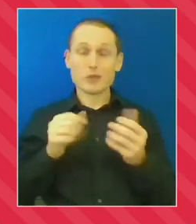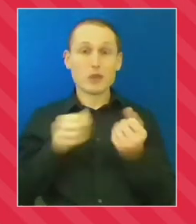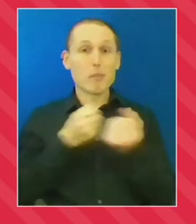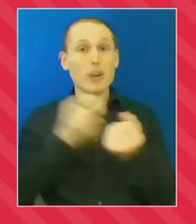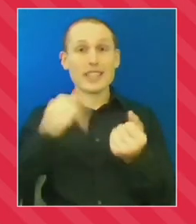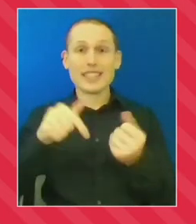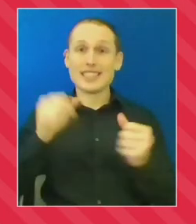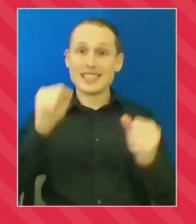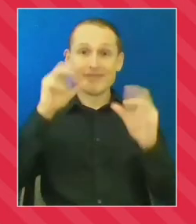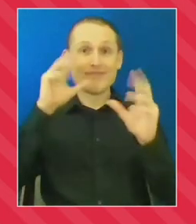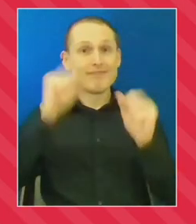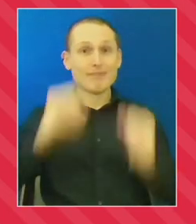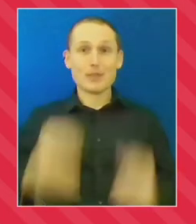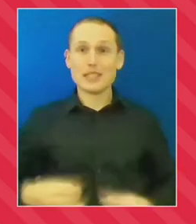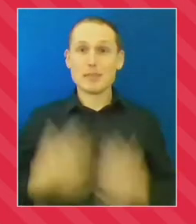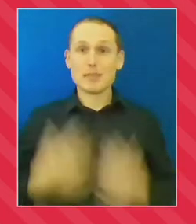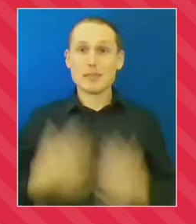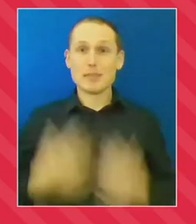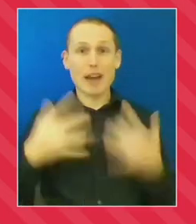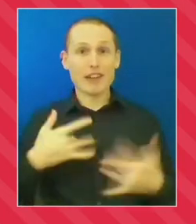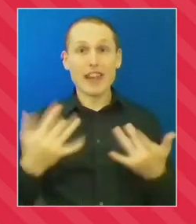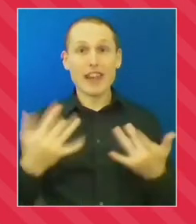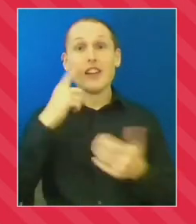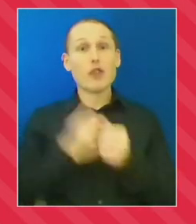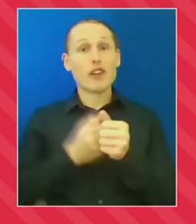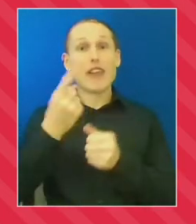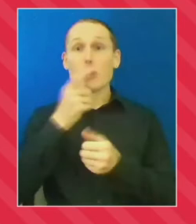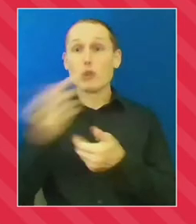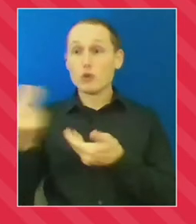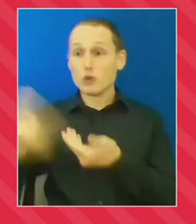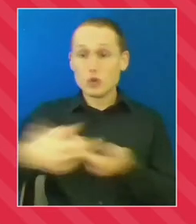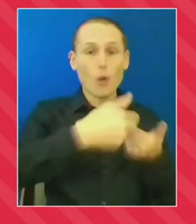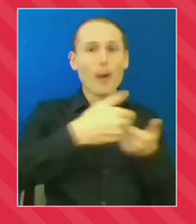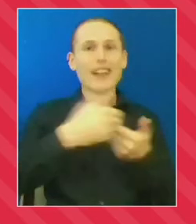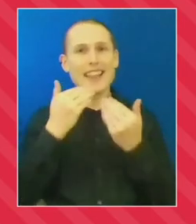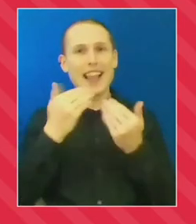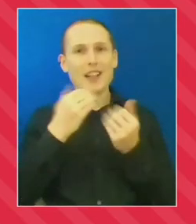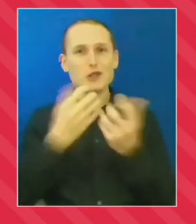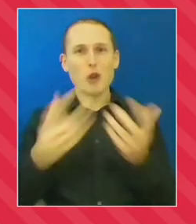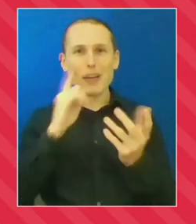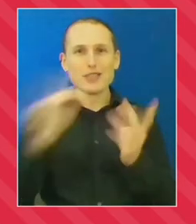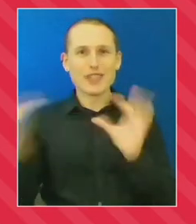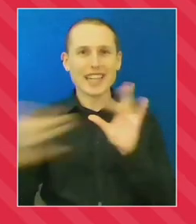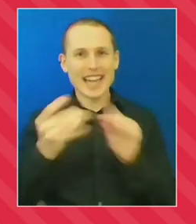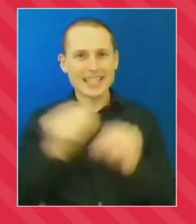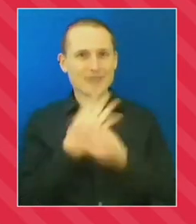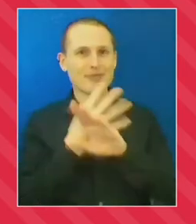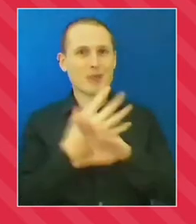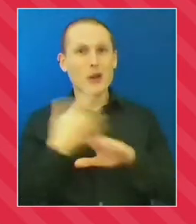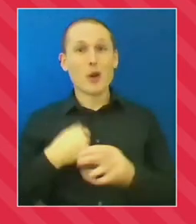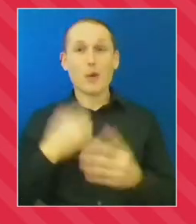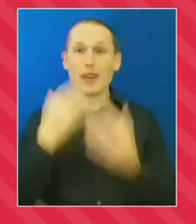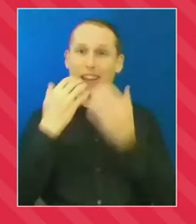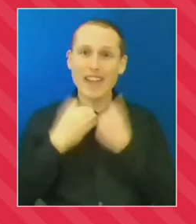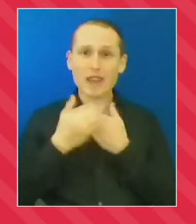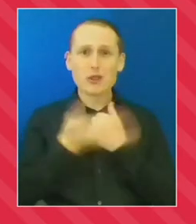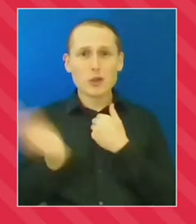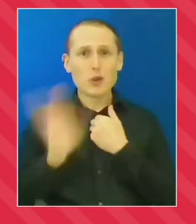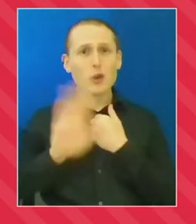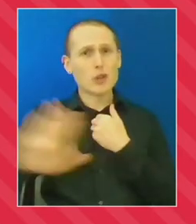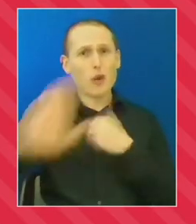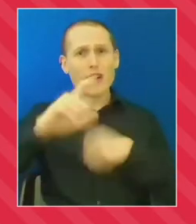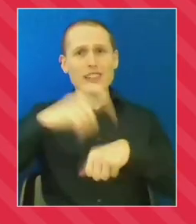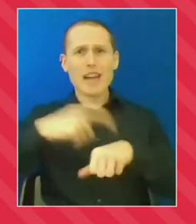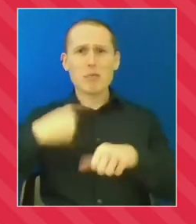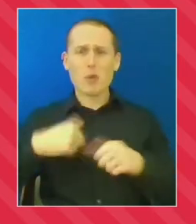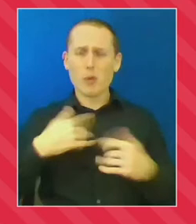event, thank you so much for tuning in. We value you and your time, and we are so thrilled that you invested time with us to discuss